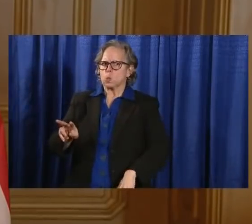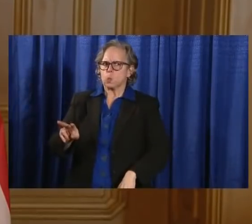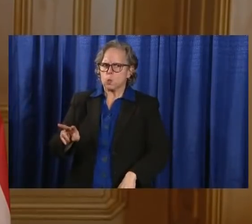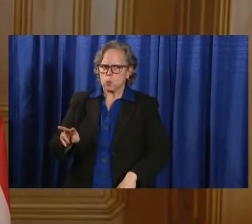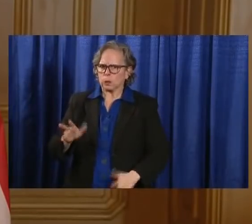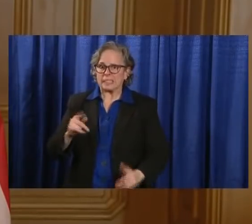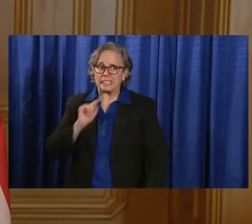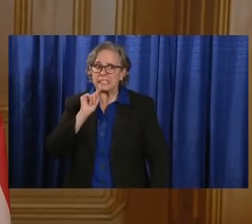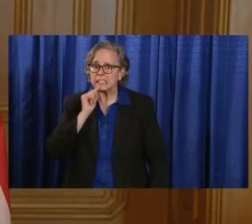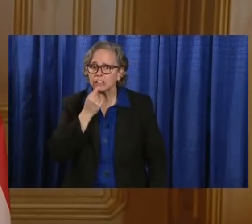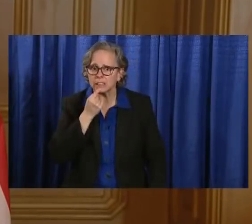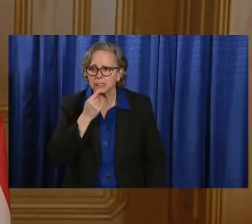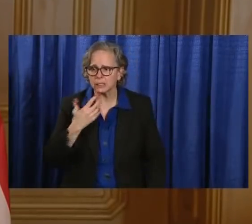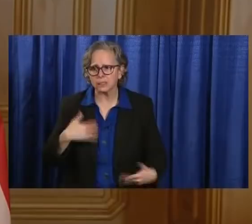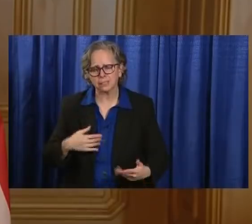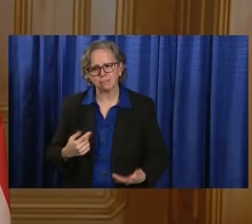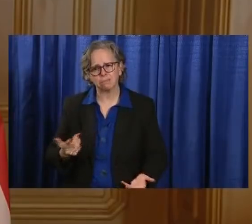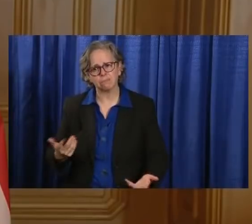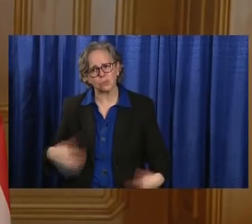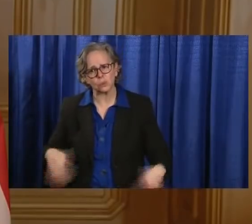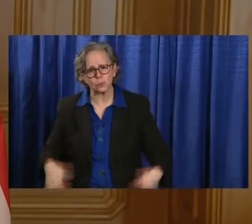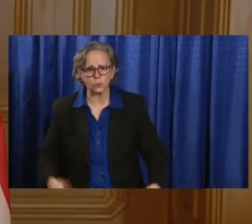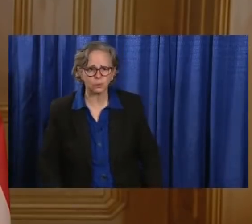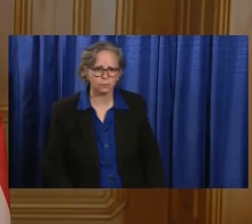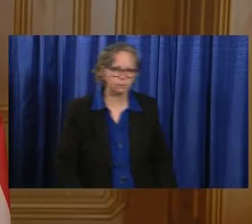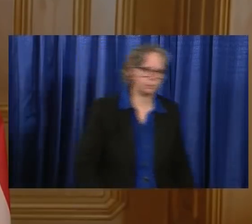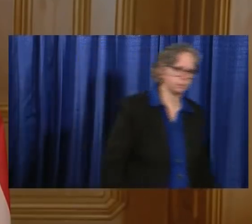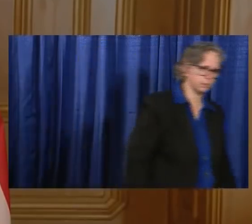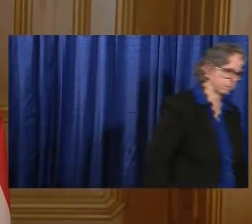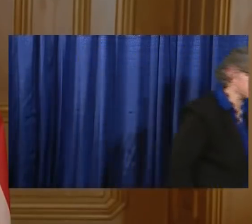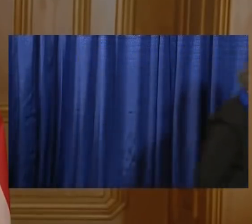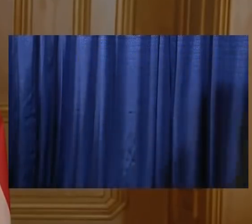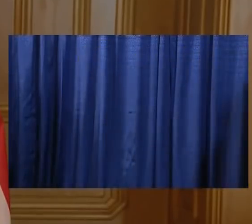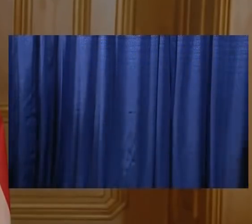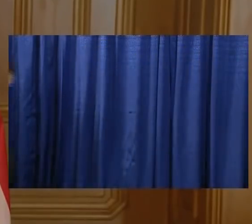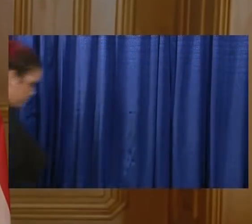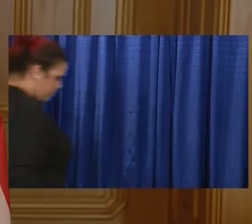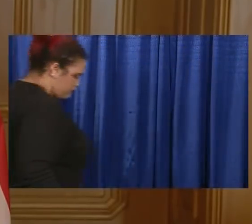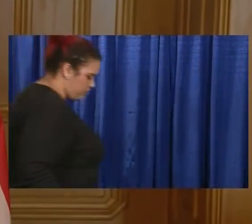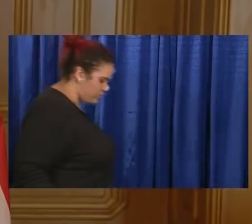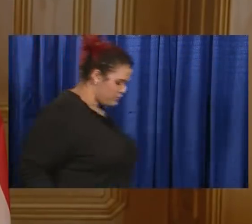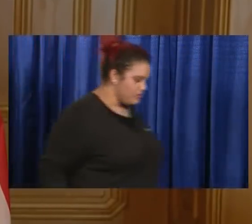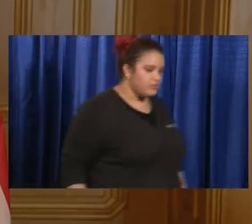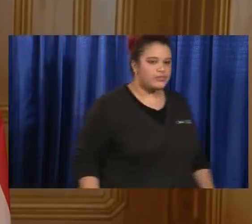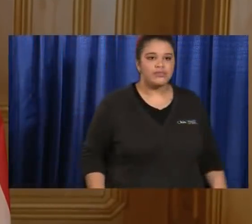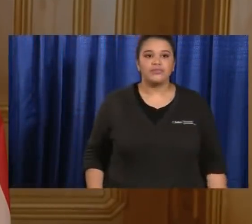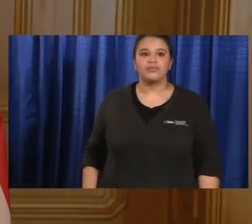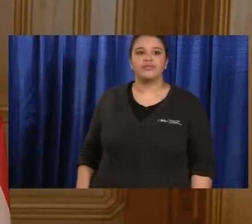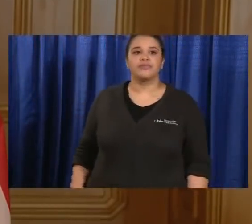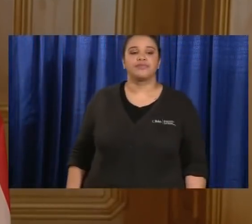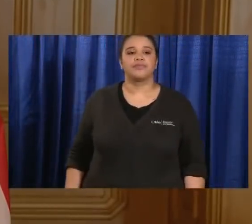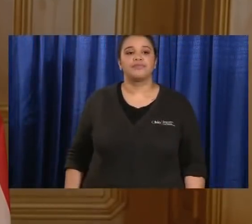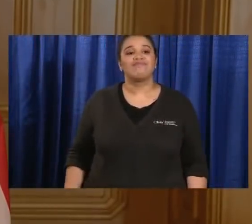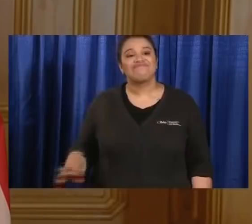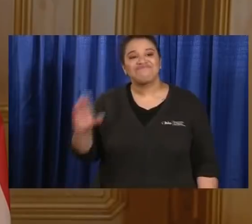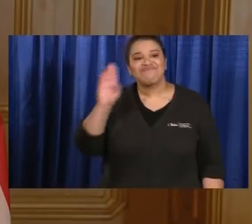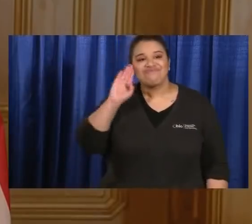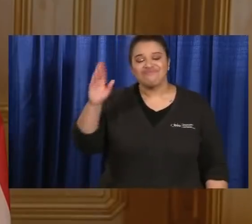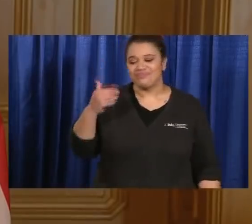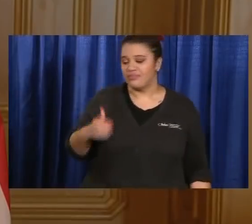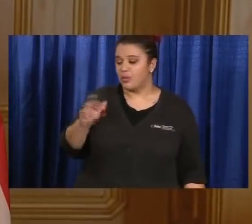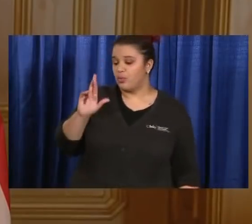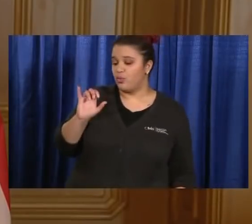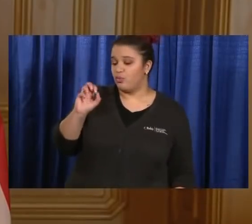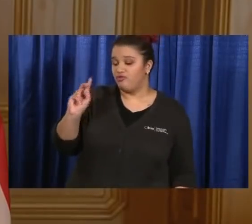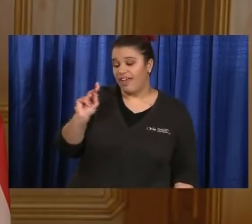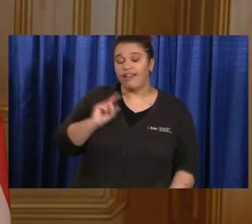serious thing. Thank you. Hi, Rick Ruan from